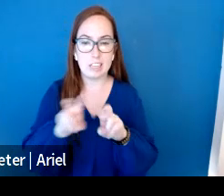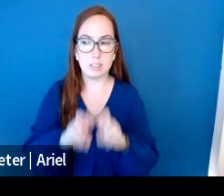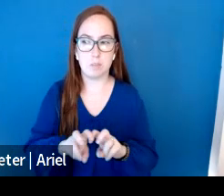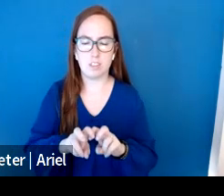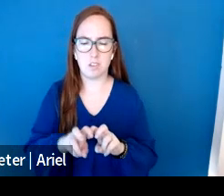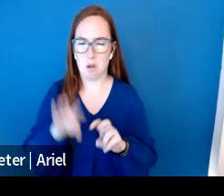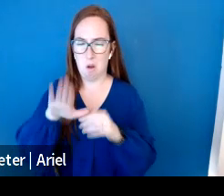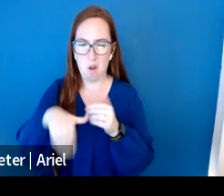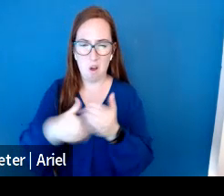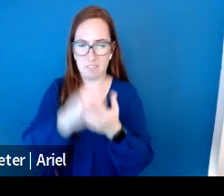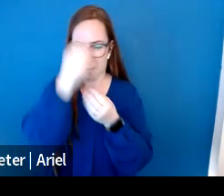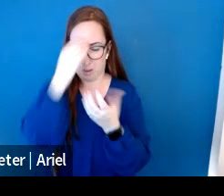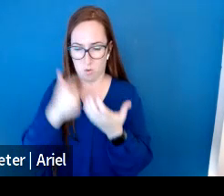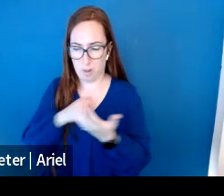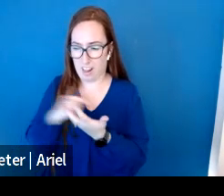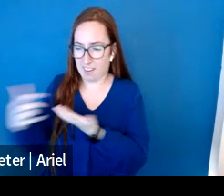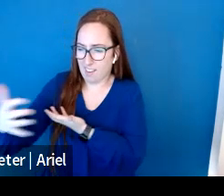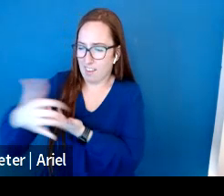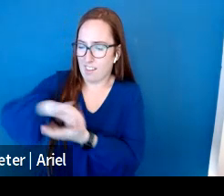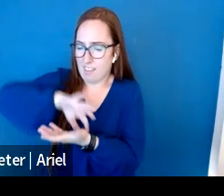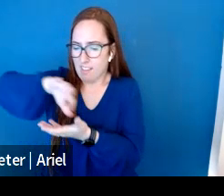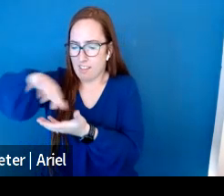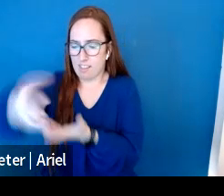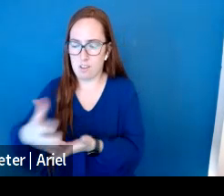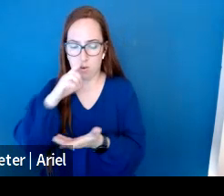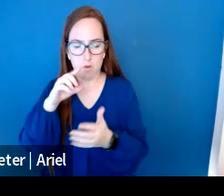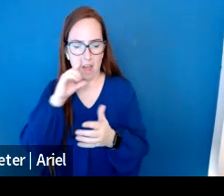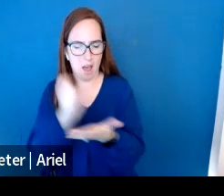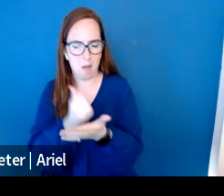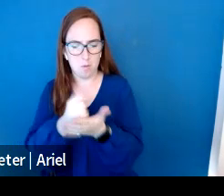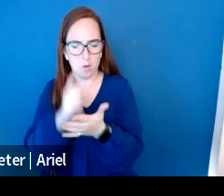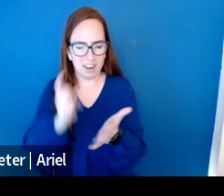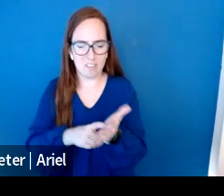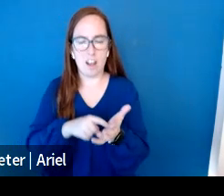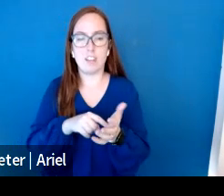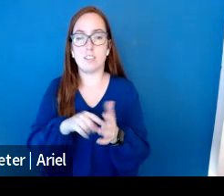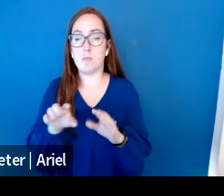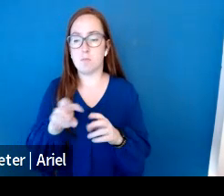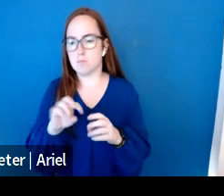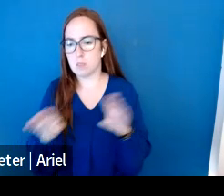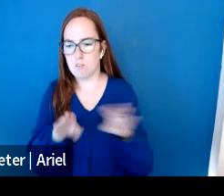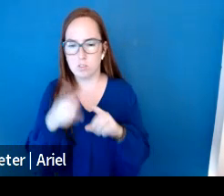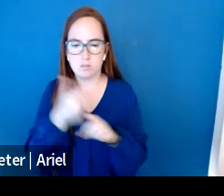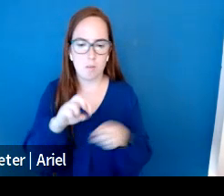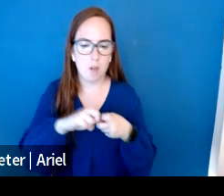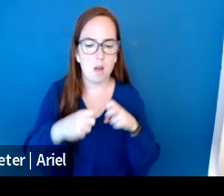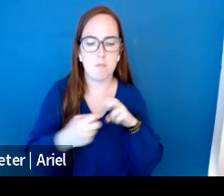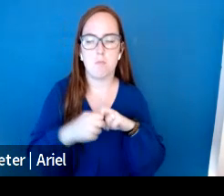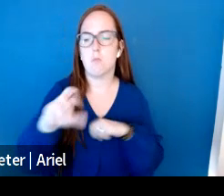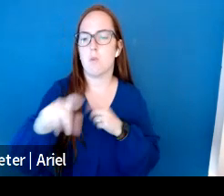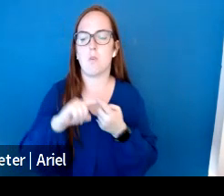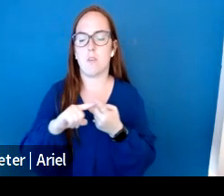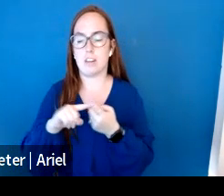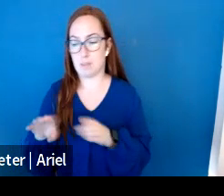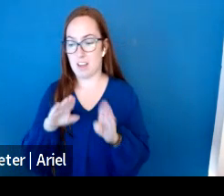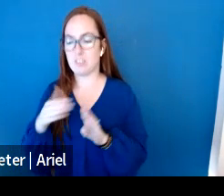of that information to help us identify the problem behaviors or the behaviors that we want to most help the